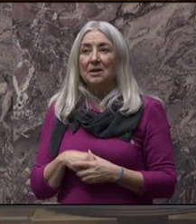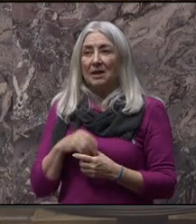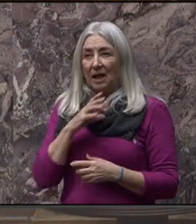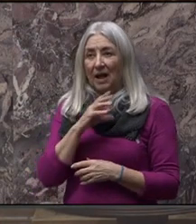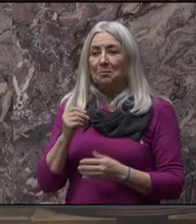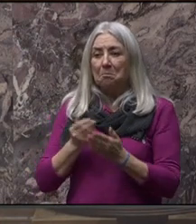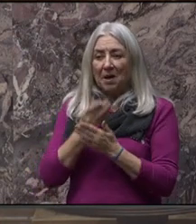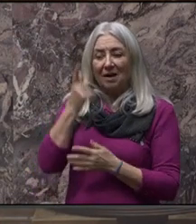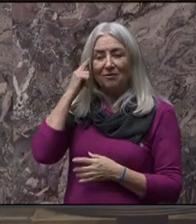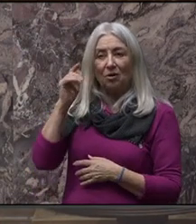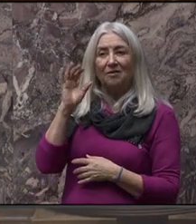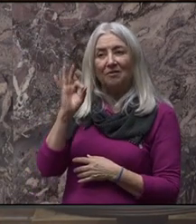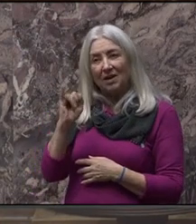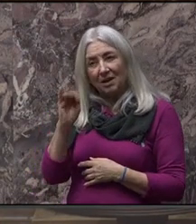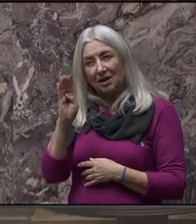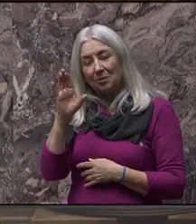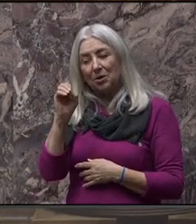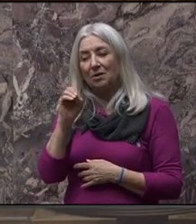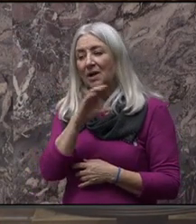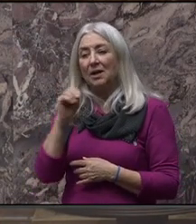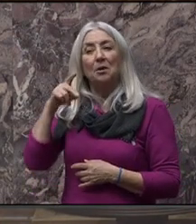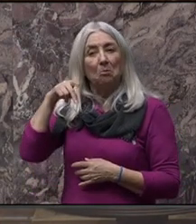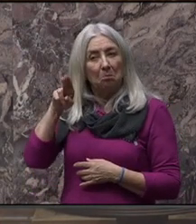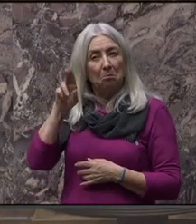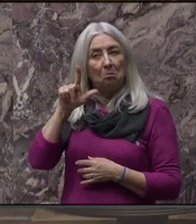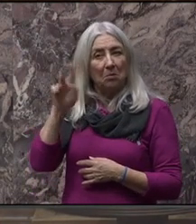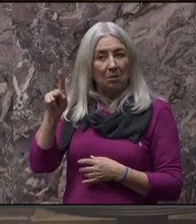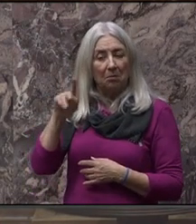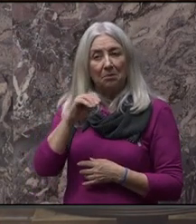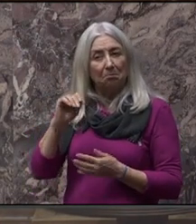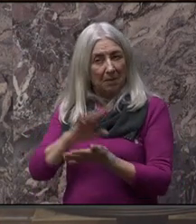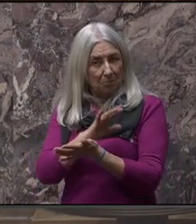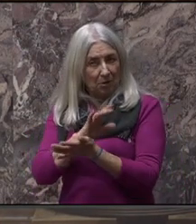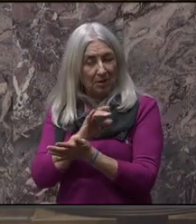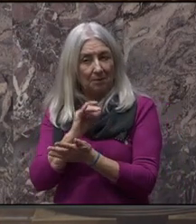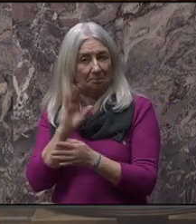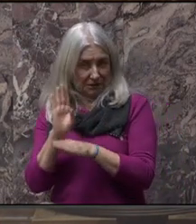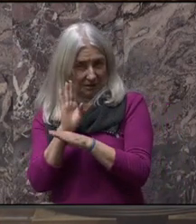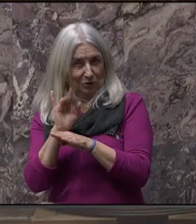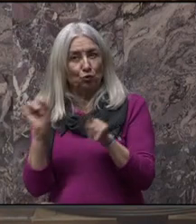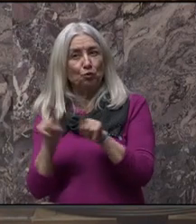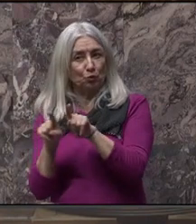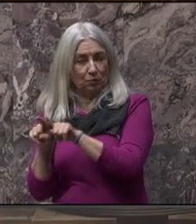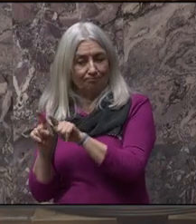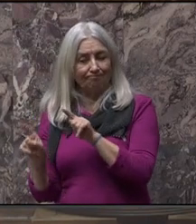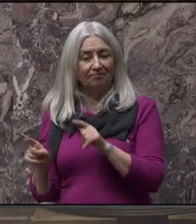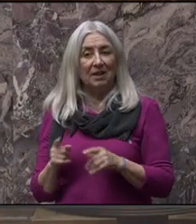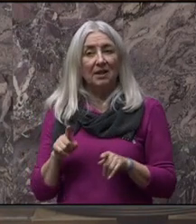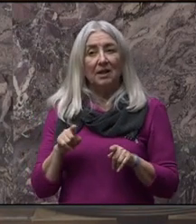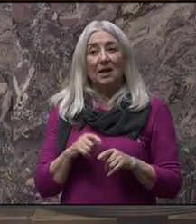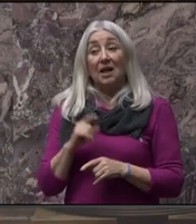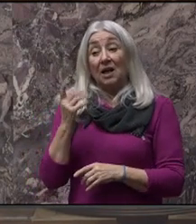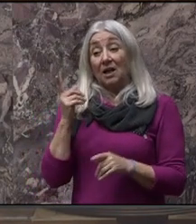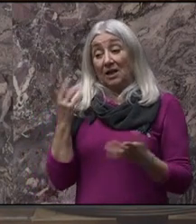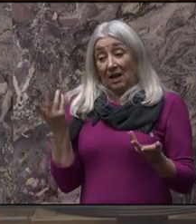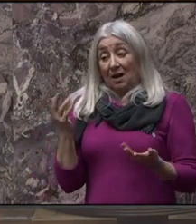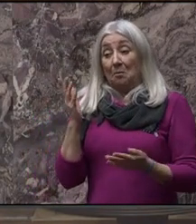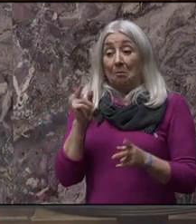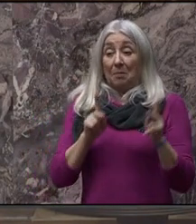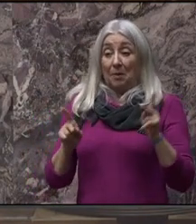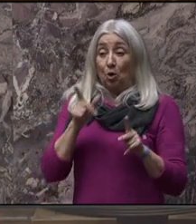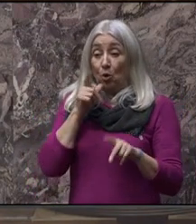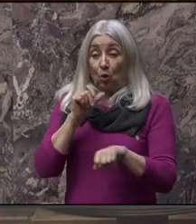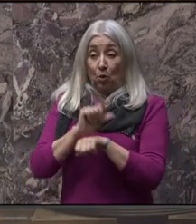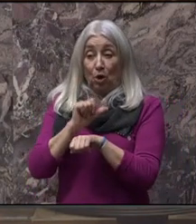as well as value-added and pulp and paper industries. Just like in forestry, workers in BC's